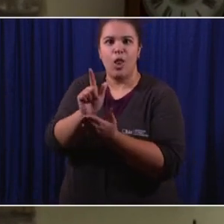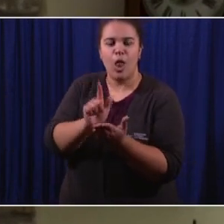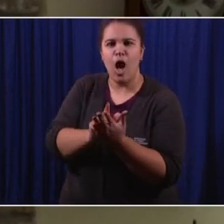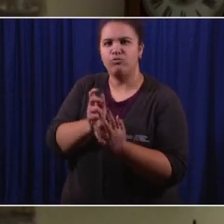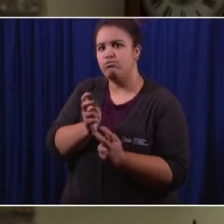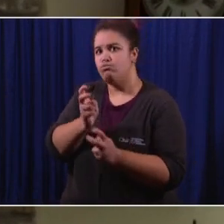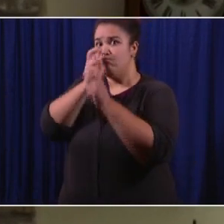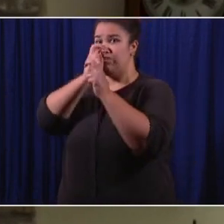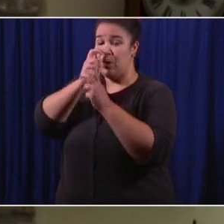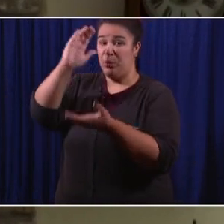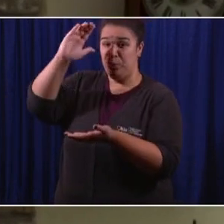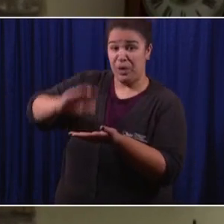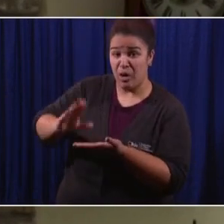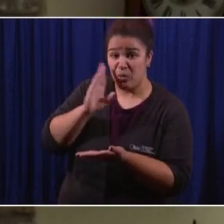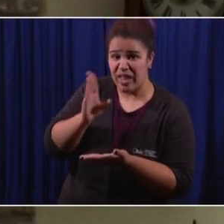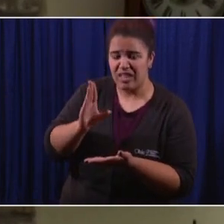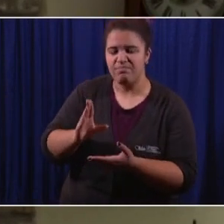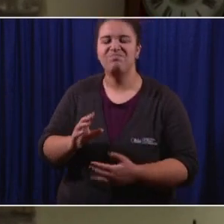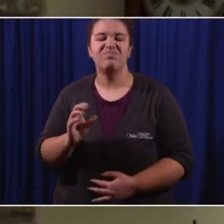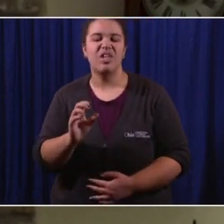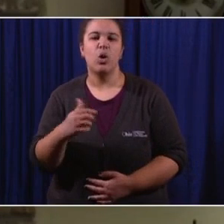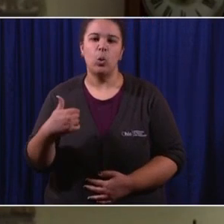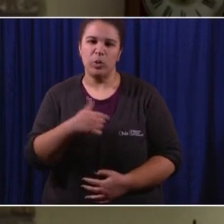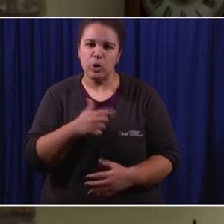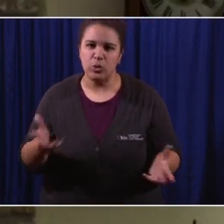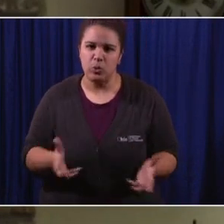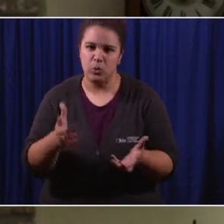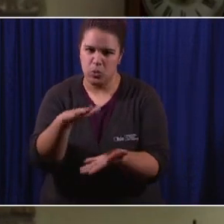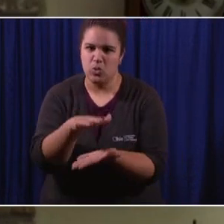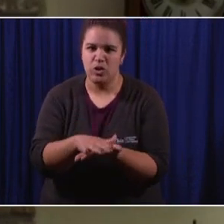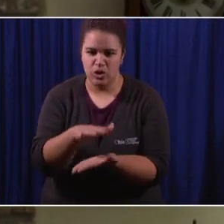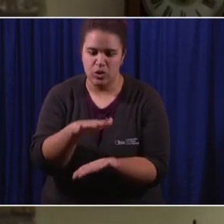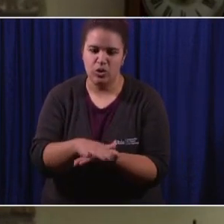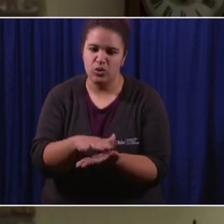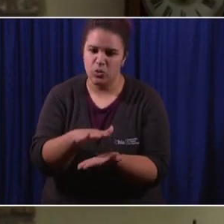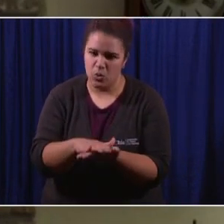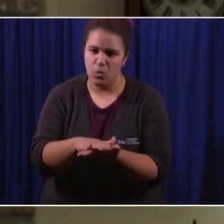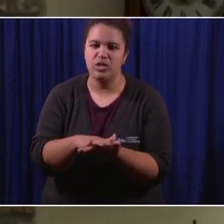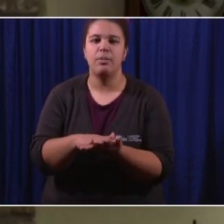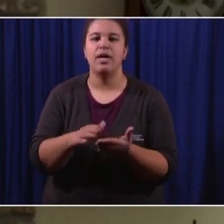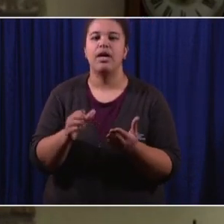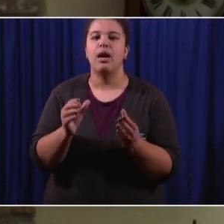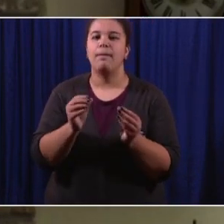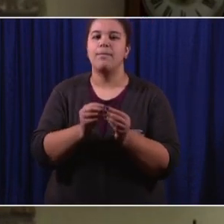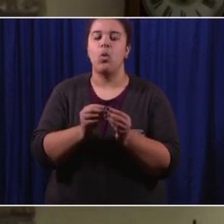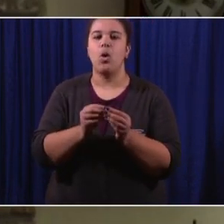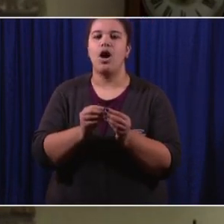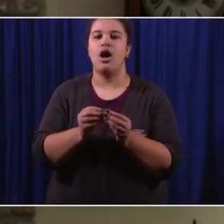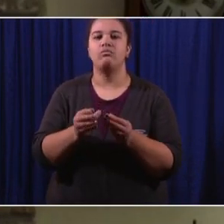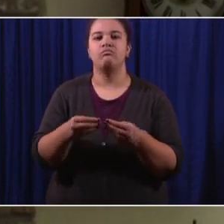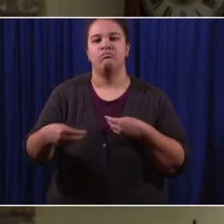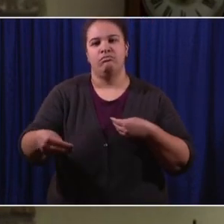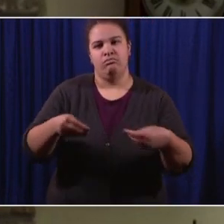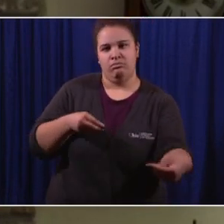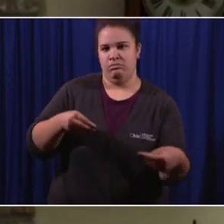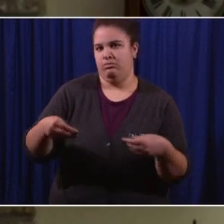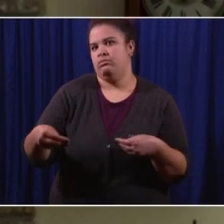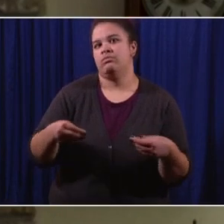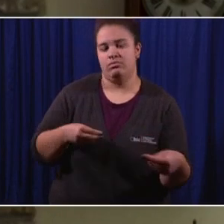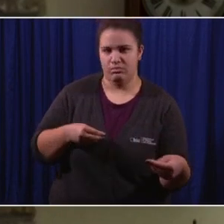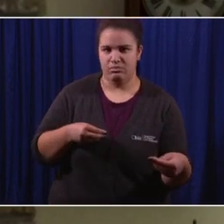you know, if we're starting to get into a problem, I'm sure the schools are going to tell us because in